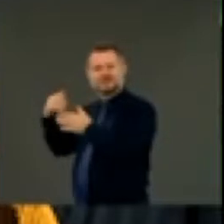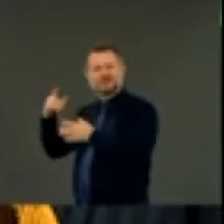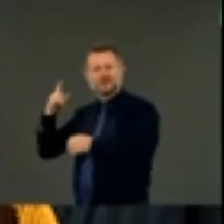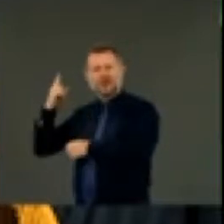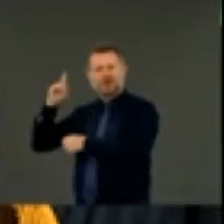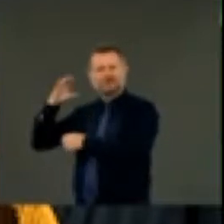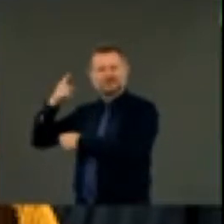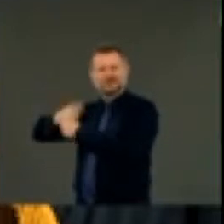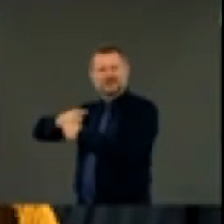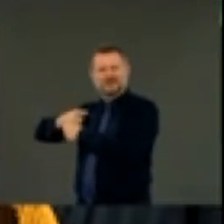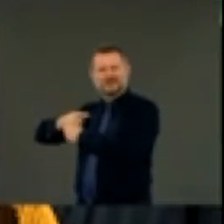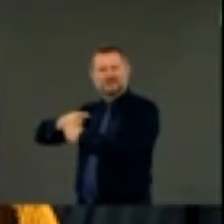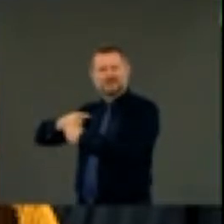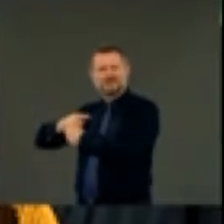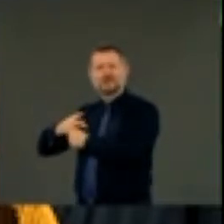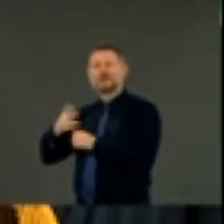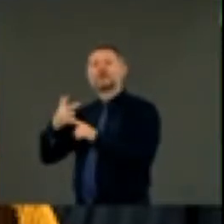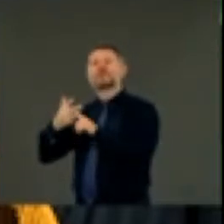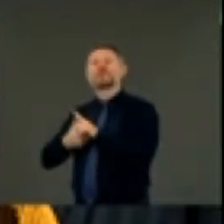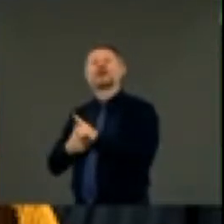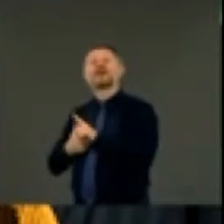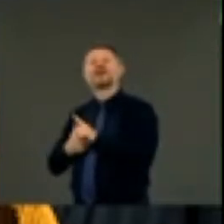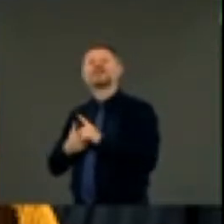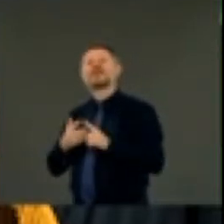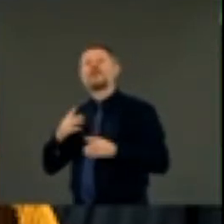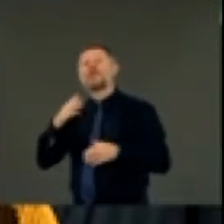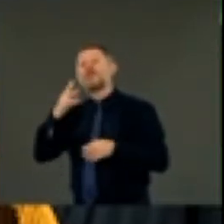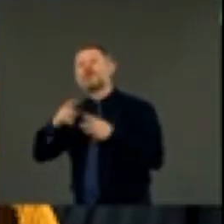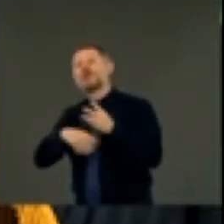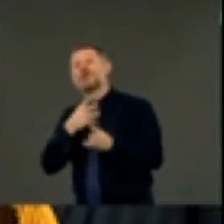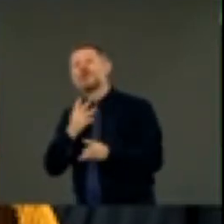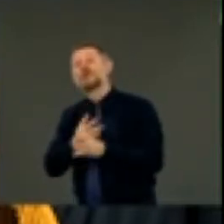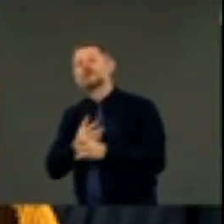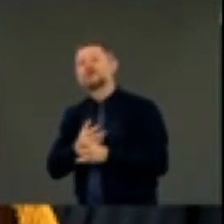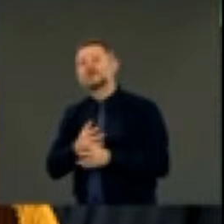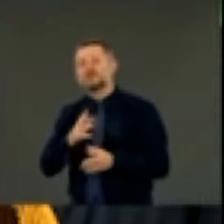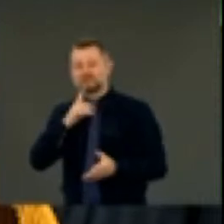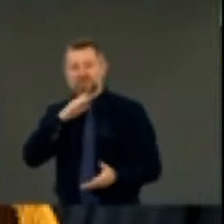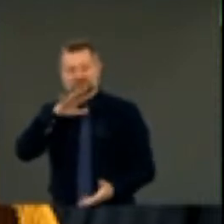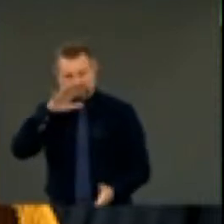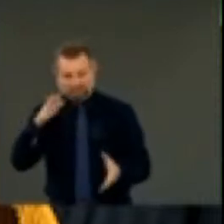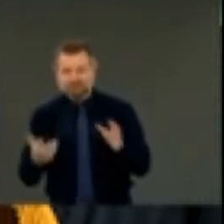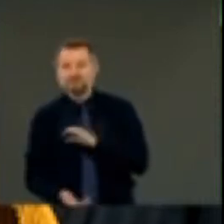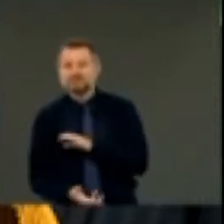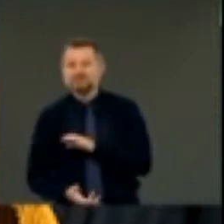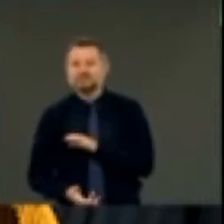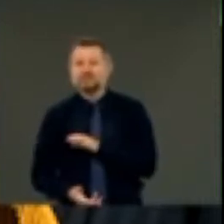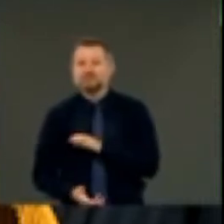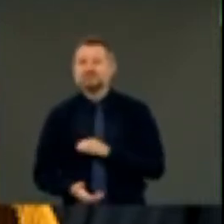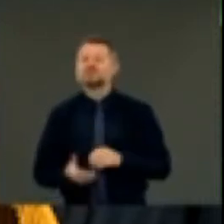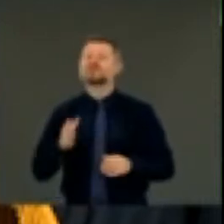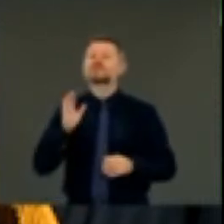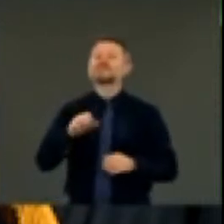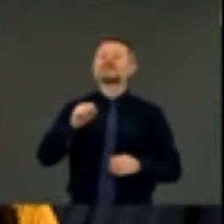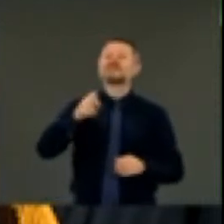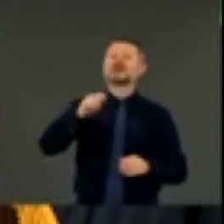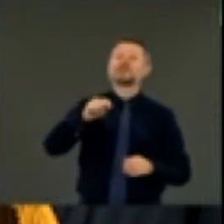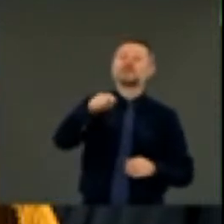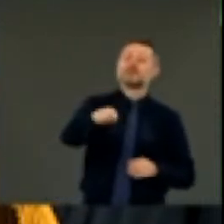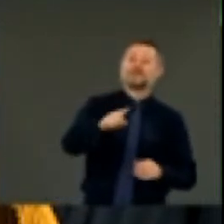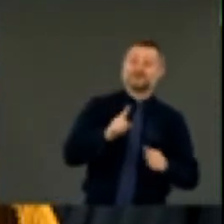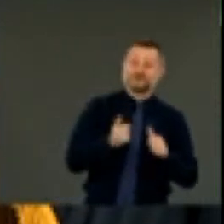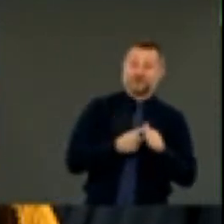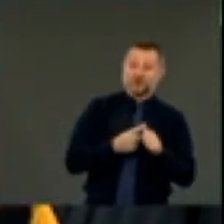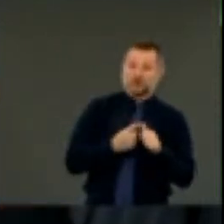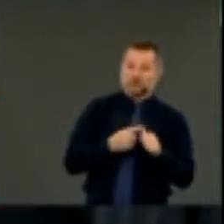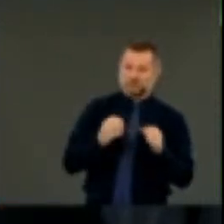100 days. 3 months, the whole world changed. So September, let's get some more information and